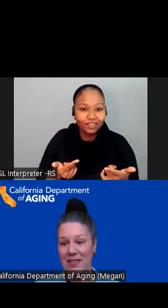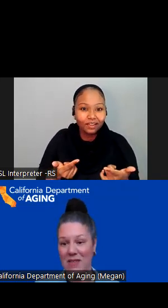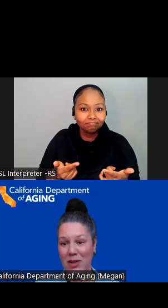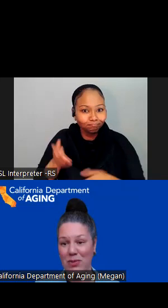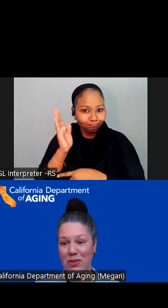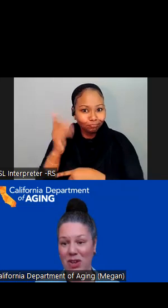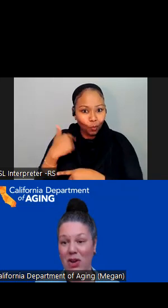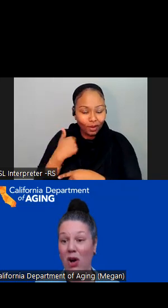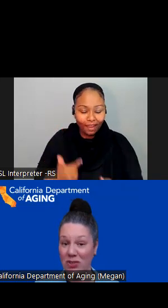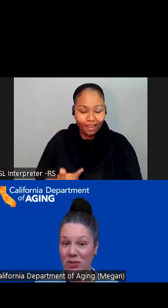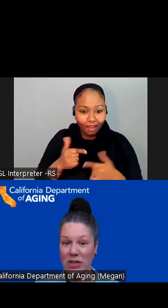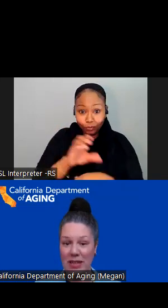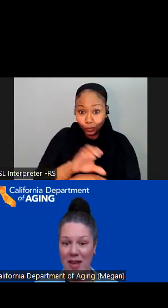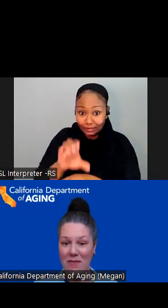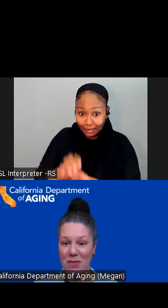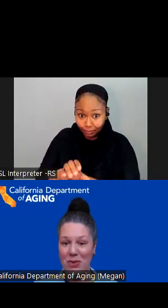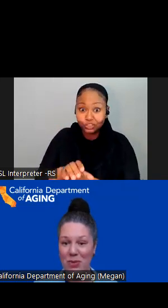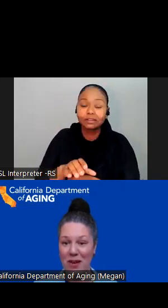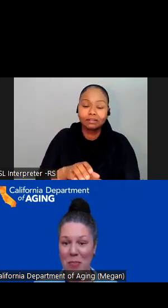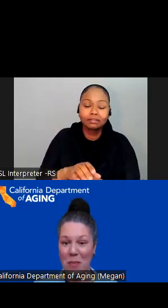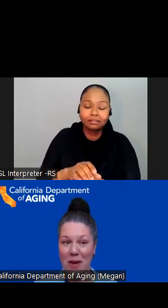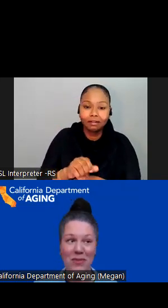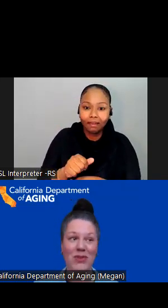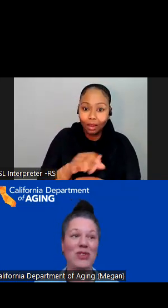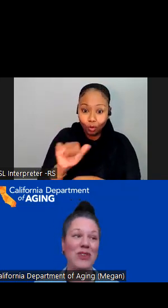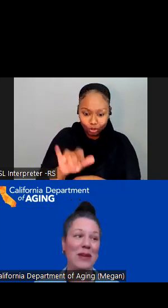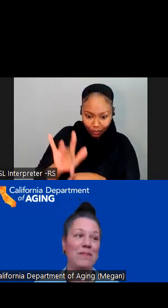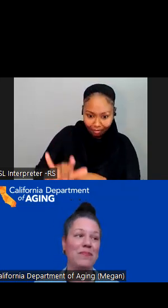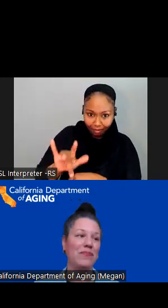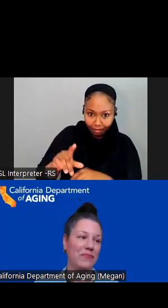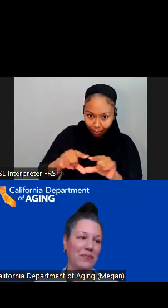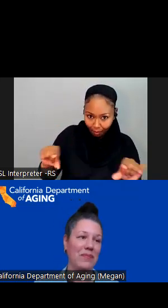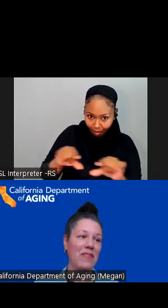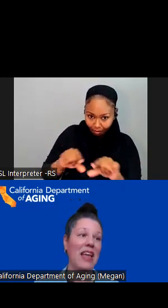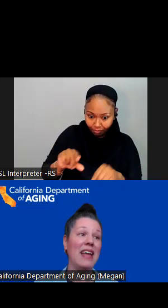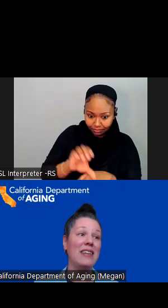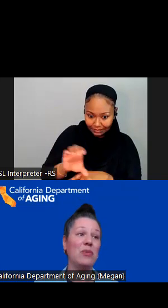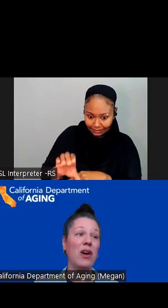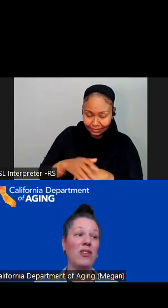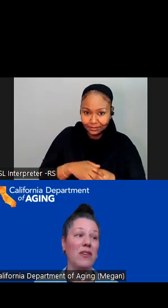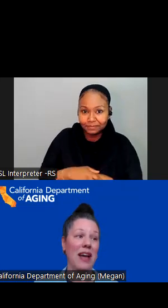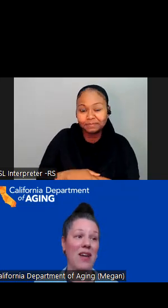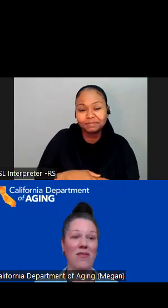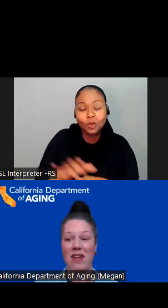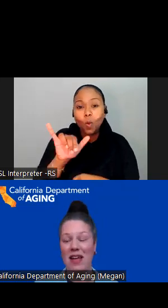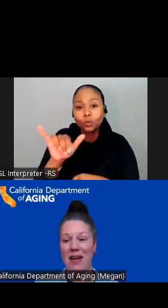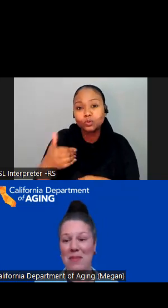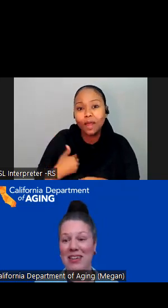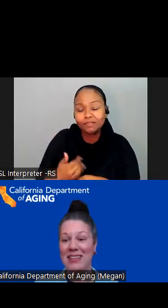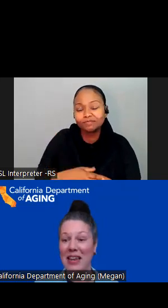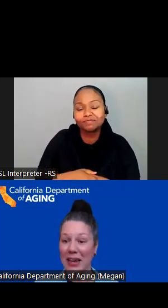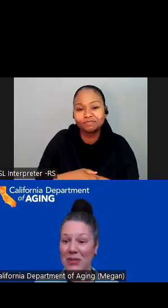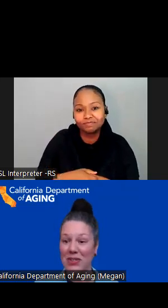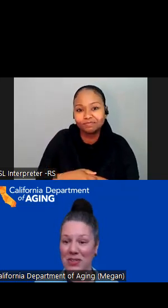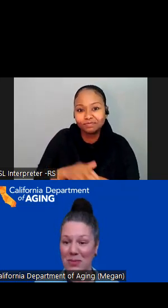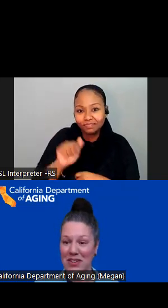captioning that's available. You can also click that from the toolbar at the bottom of your screen. And we also have